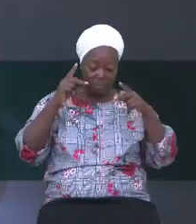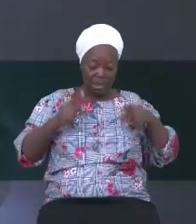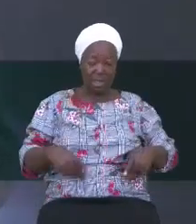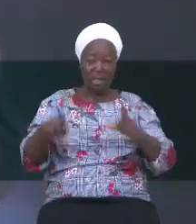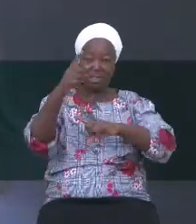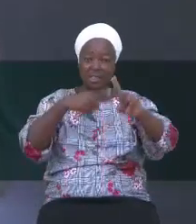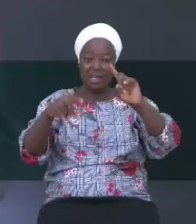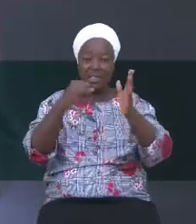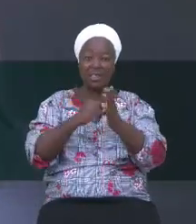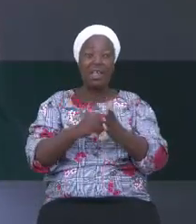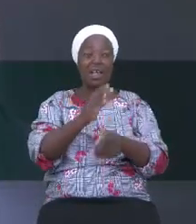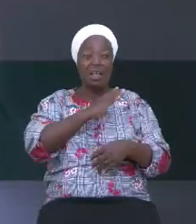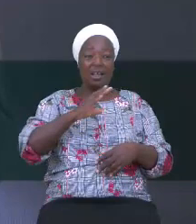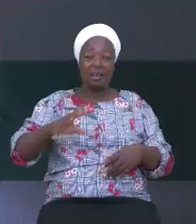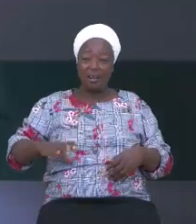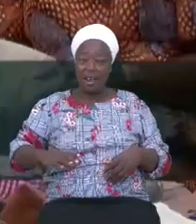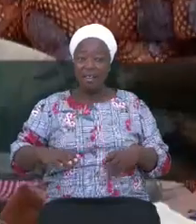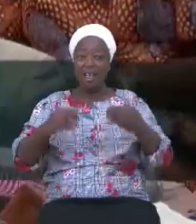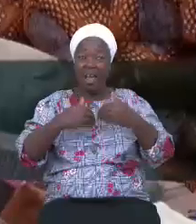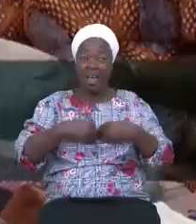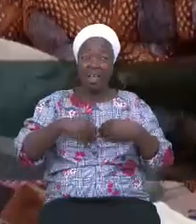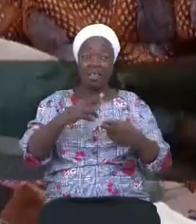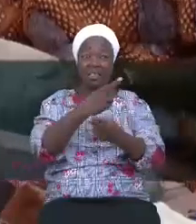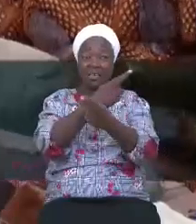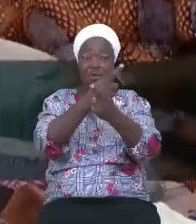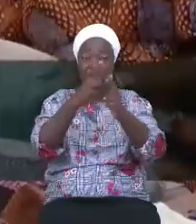Christ has redeemed me.